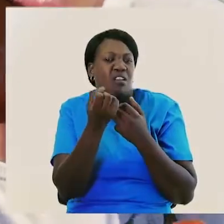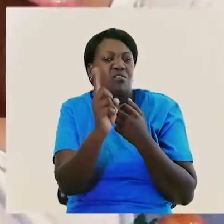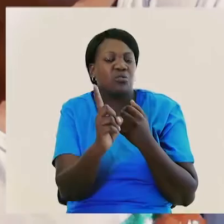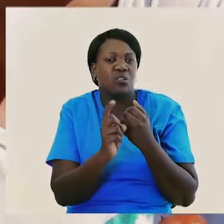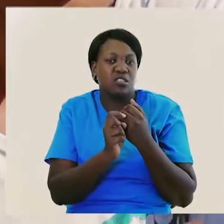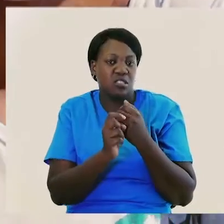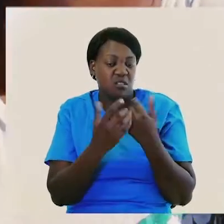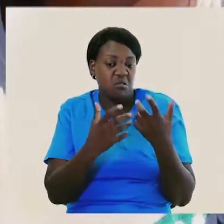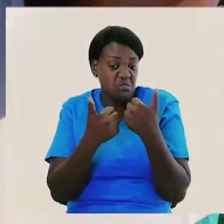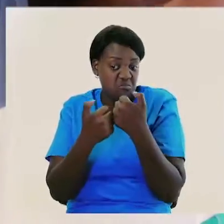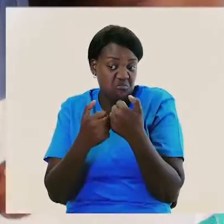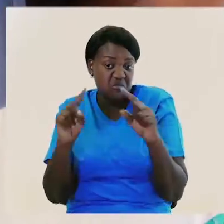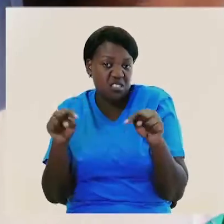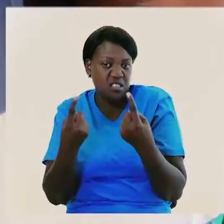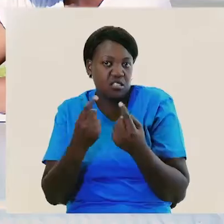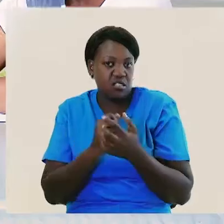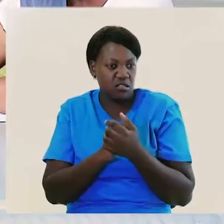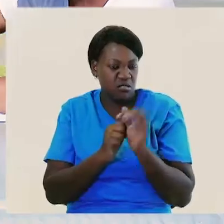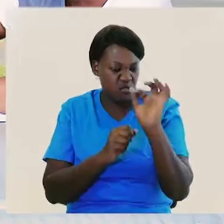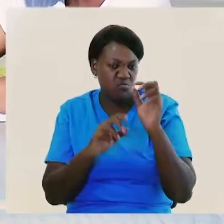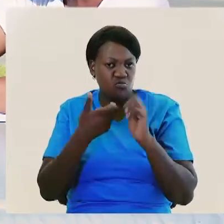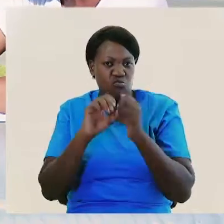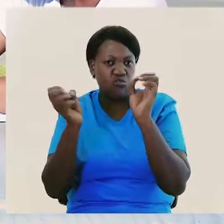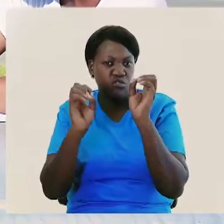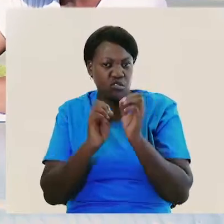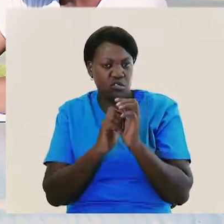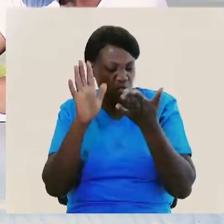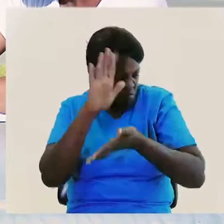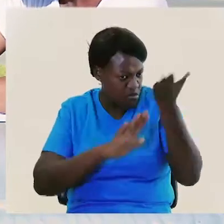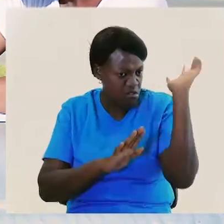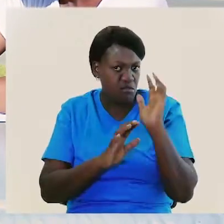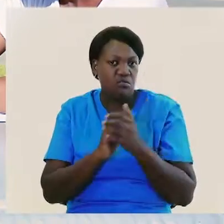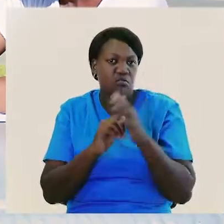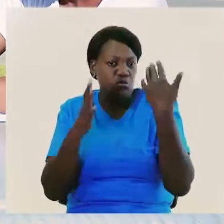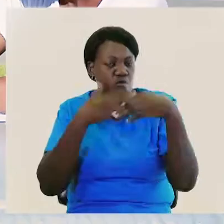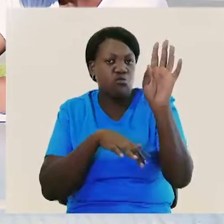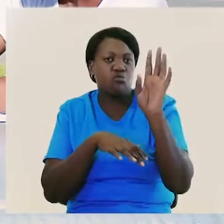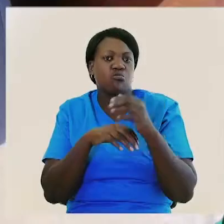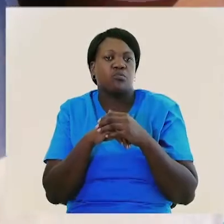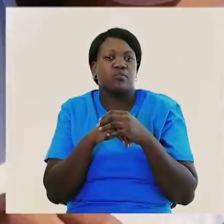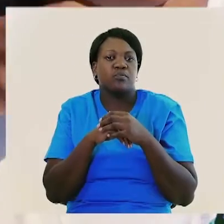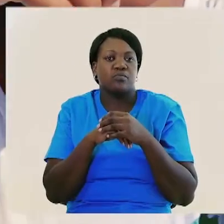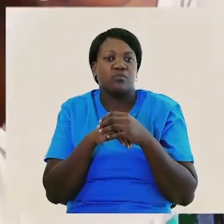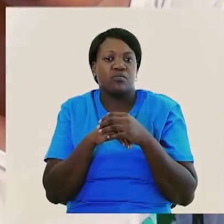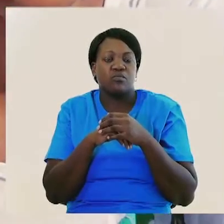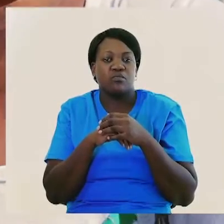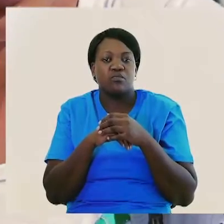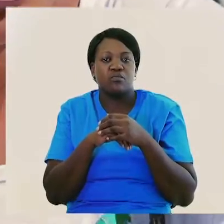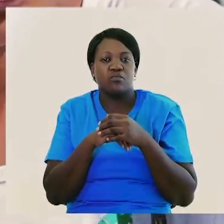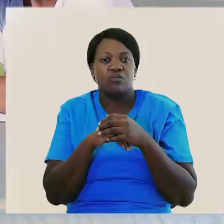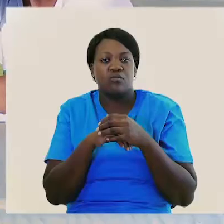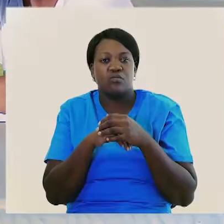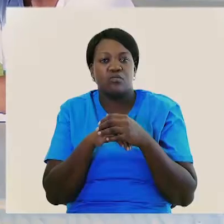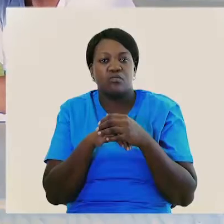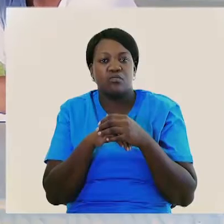having boyfriend issues? It's none of your business. Rather just go, Patrick. So it is now like this. You guys will need me very